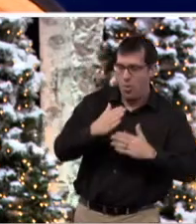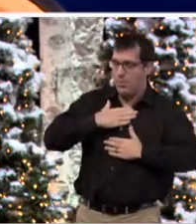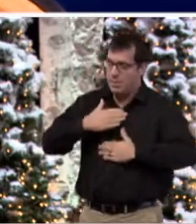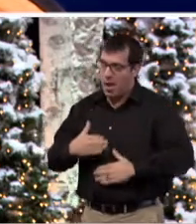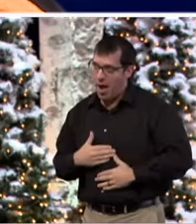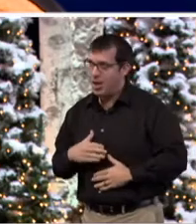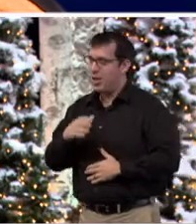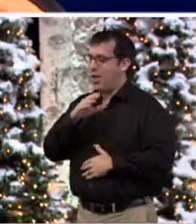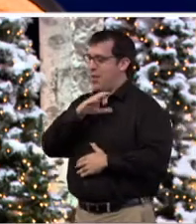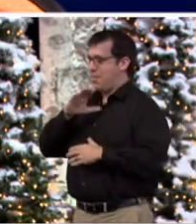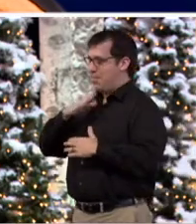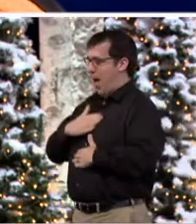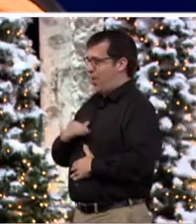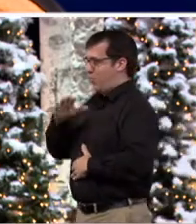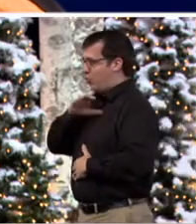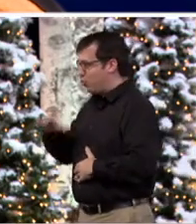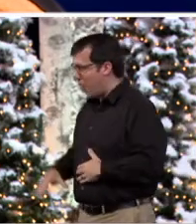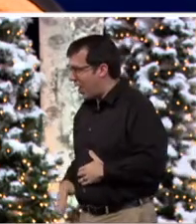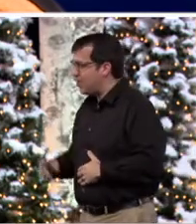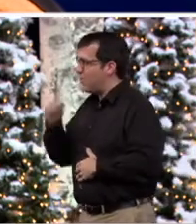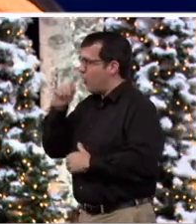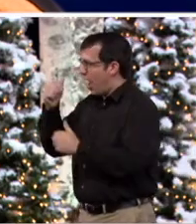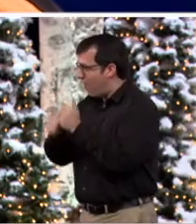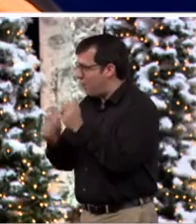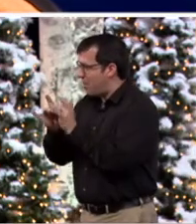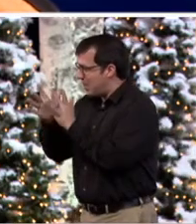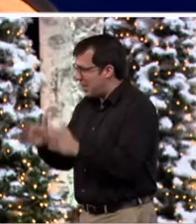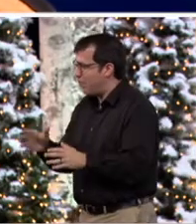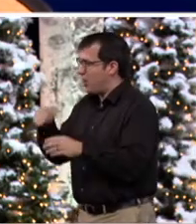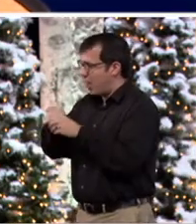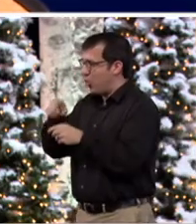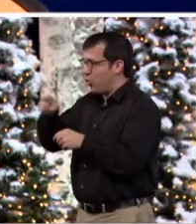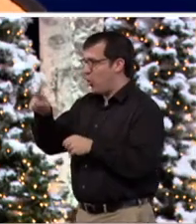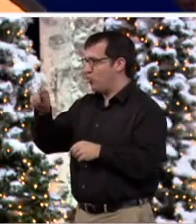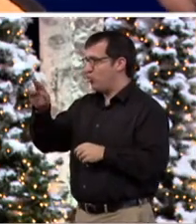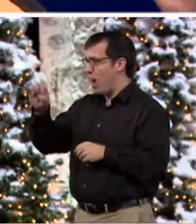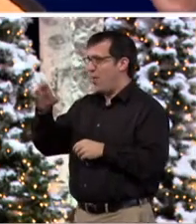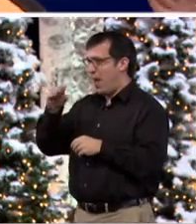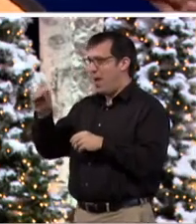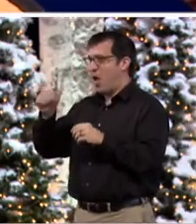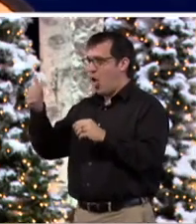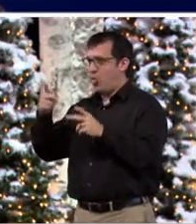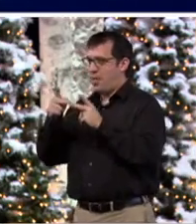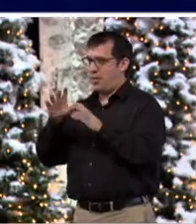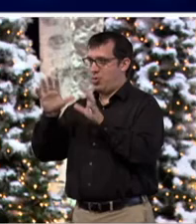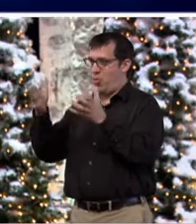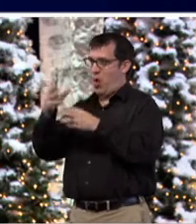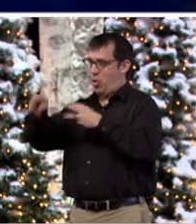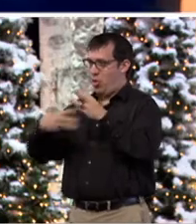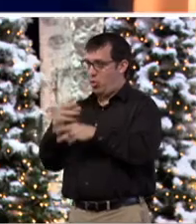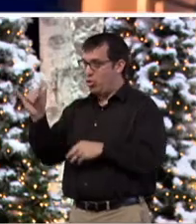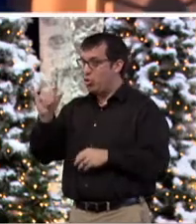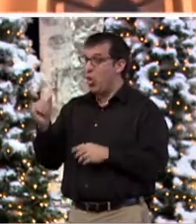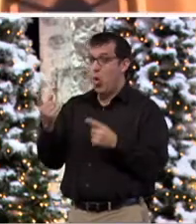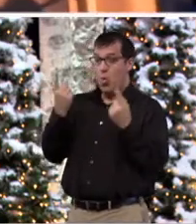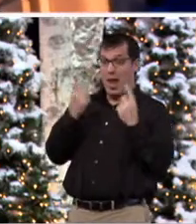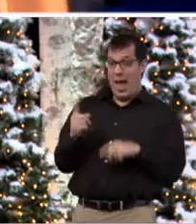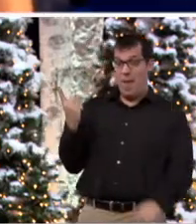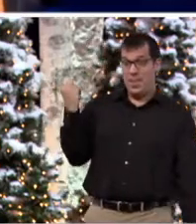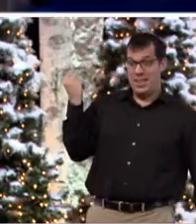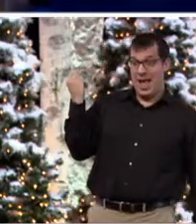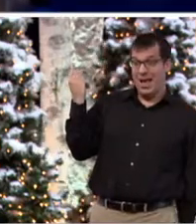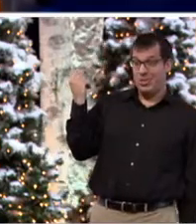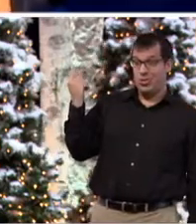in those tribes and everywhere else. So what happened last year was not the